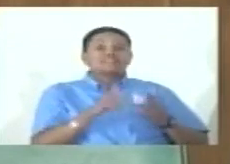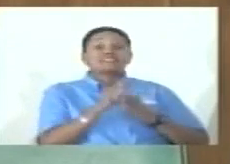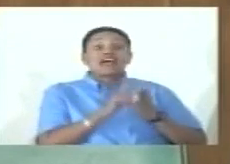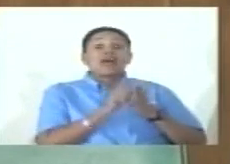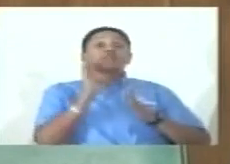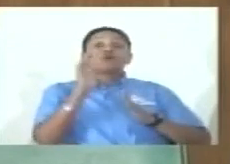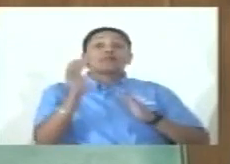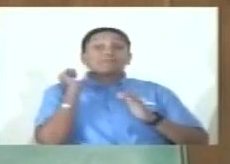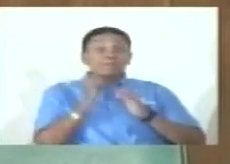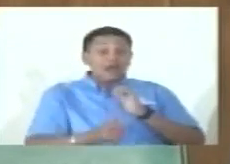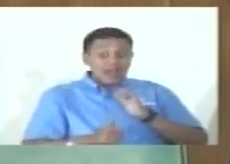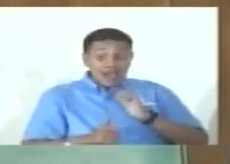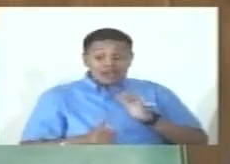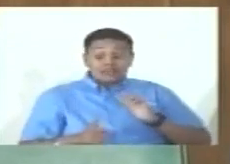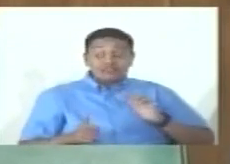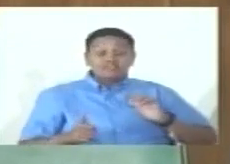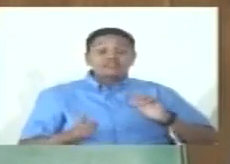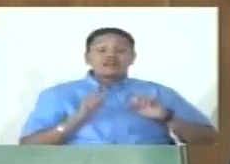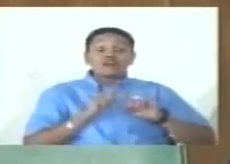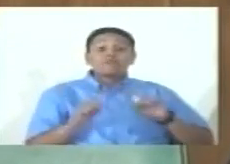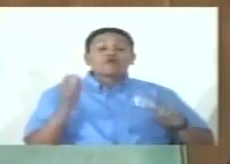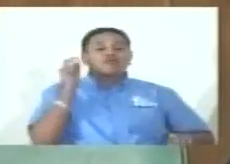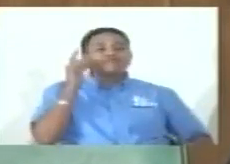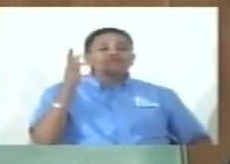passed, but